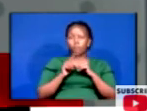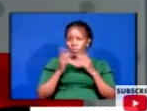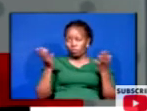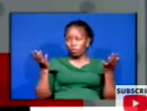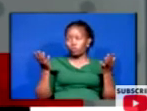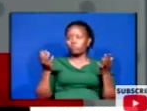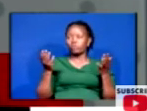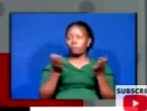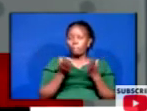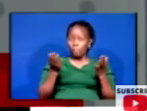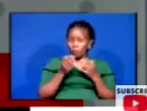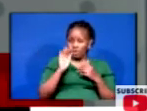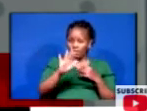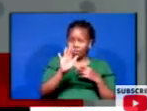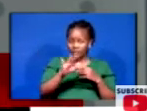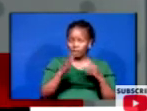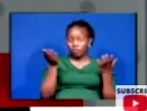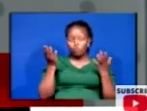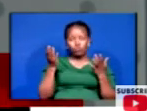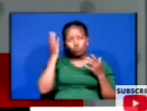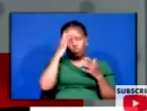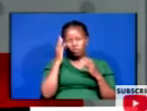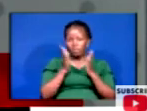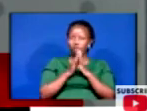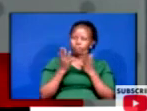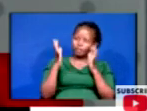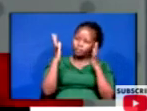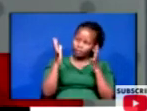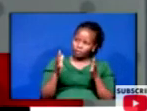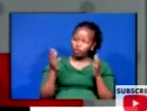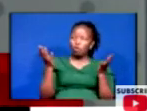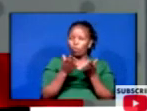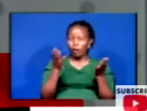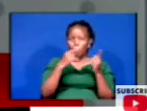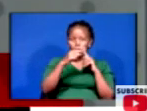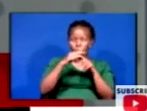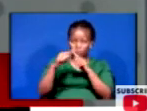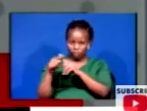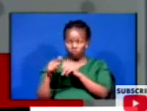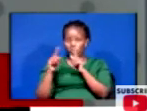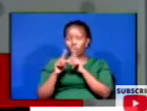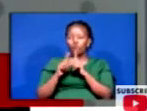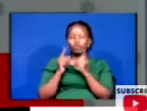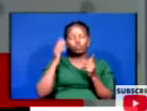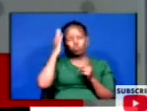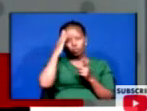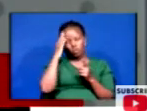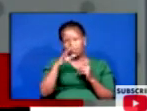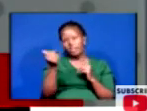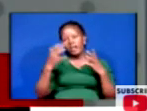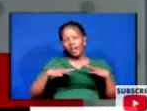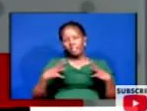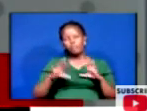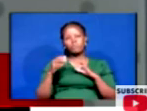you take the accolades that comes with your success, you recognize or you become sensitive to the pains that the other people may be suffering as you try to shepherd